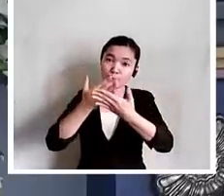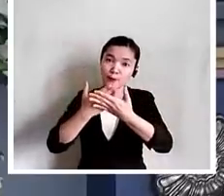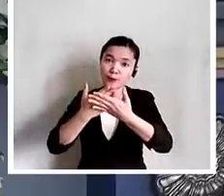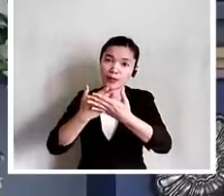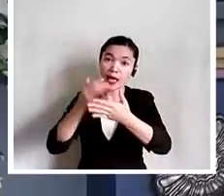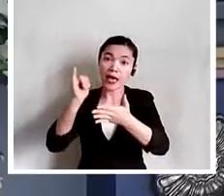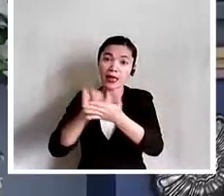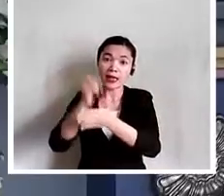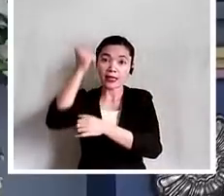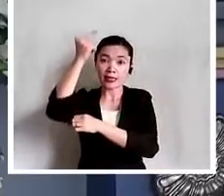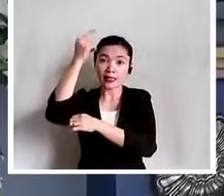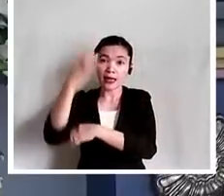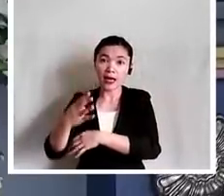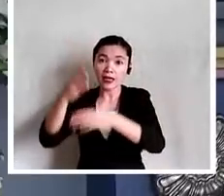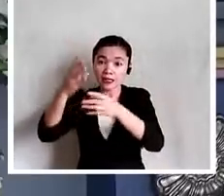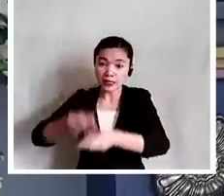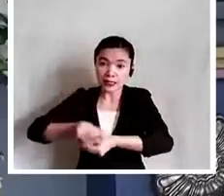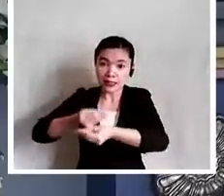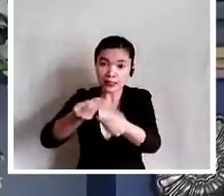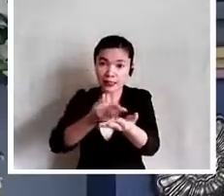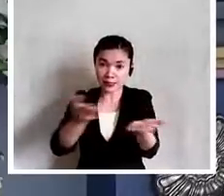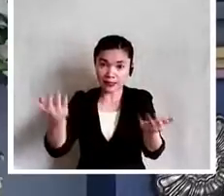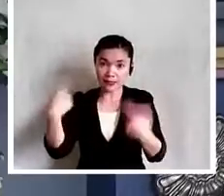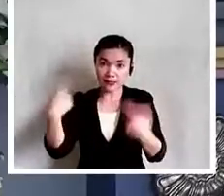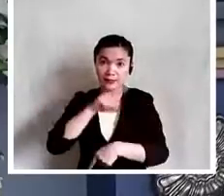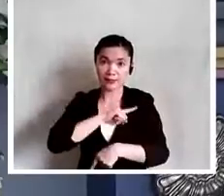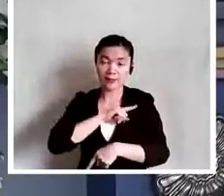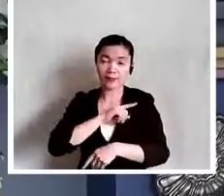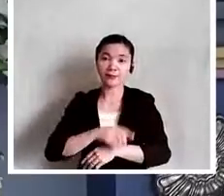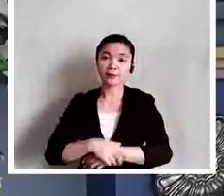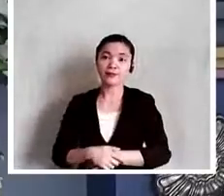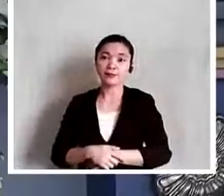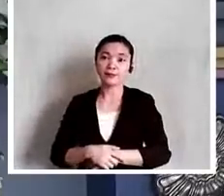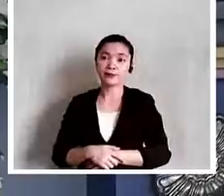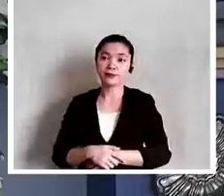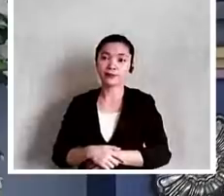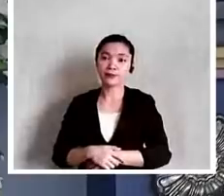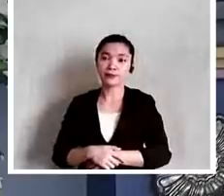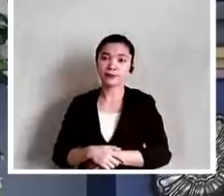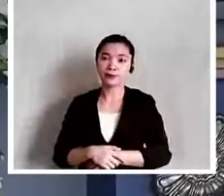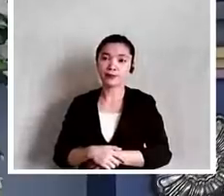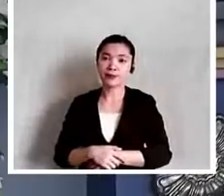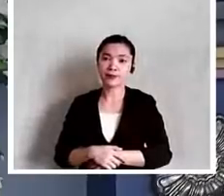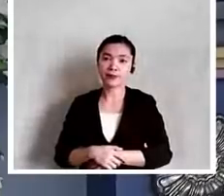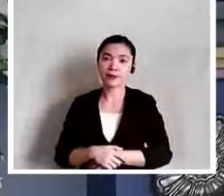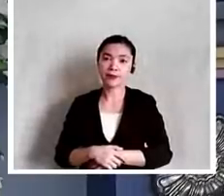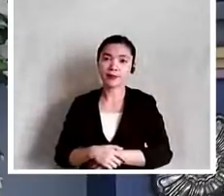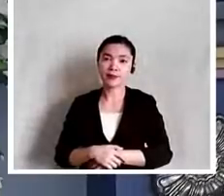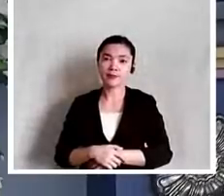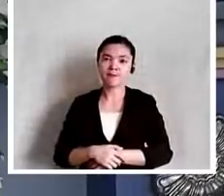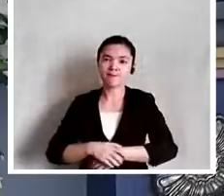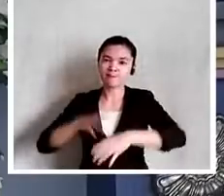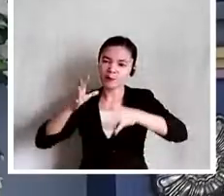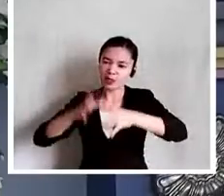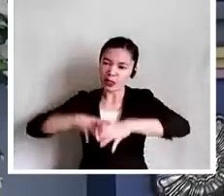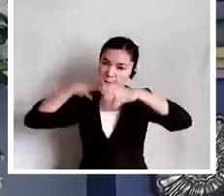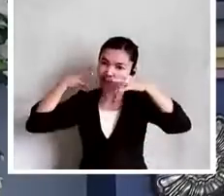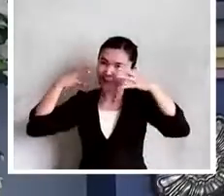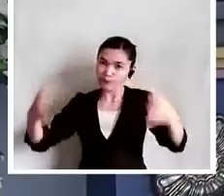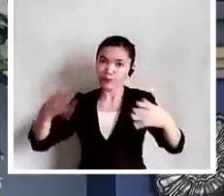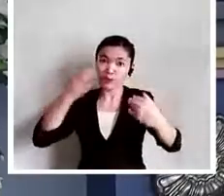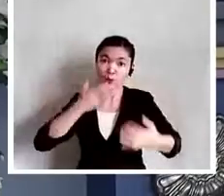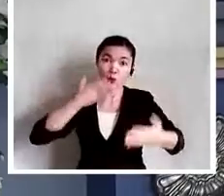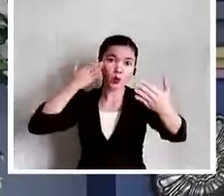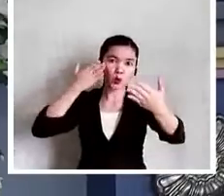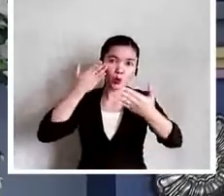for all of us. The greatest good. Pinaka dako nga kaayo, pinakanindot nga